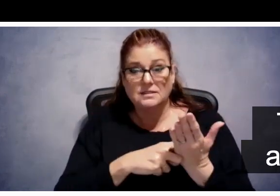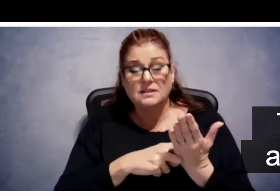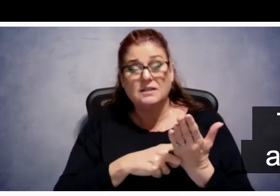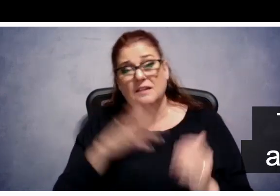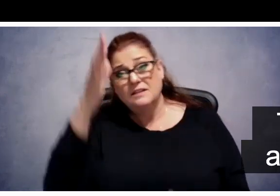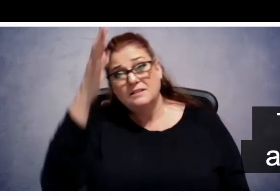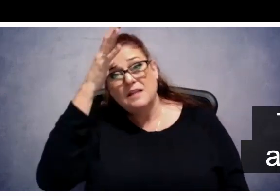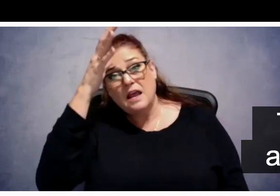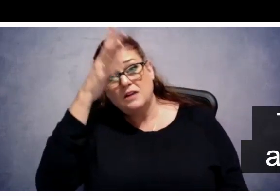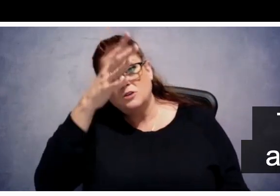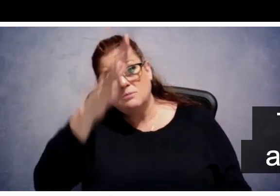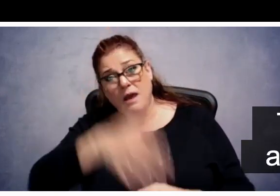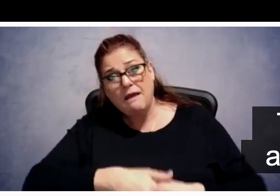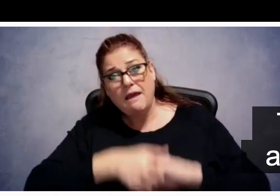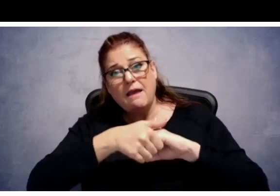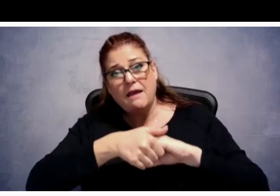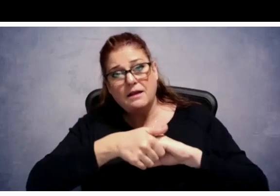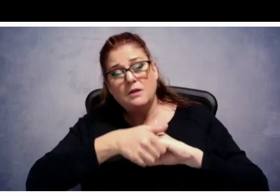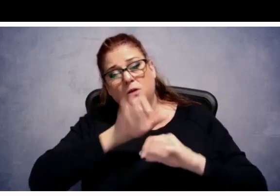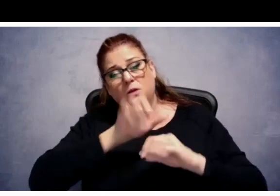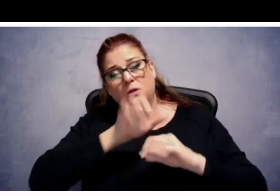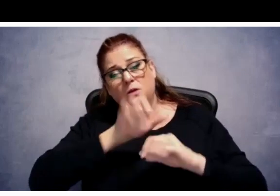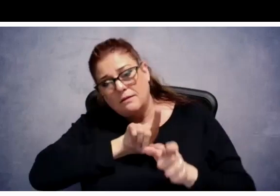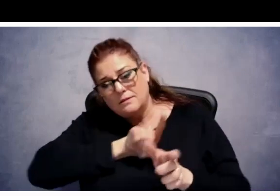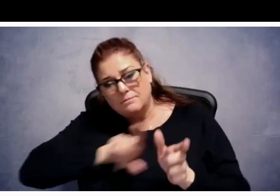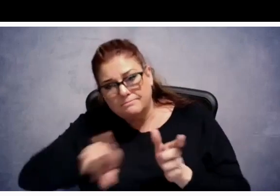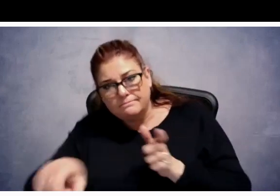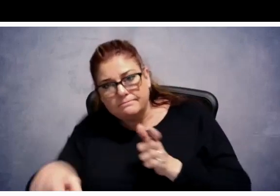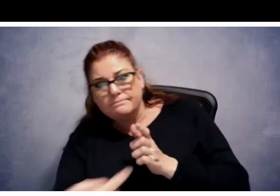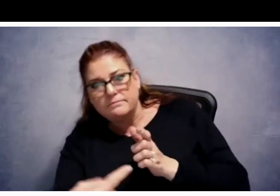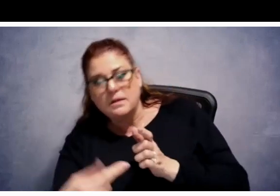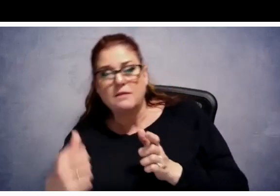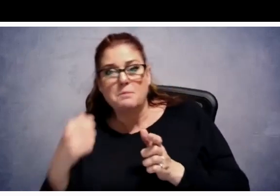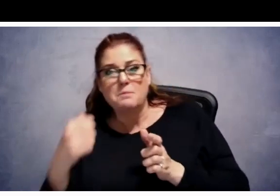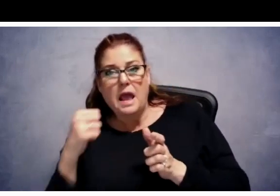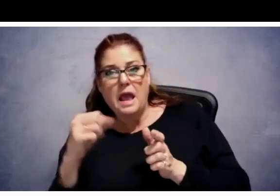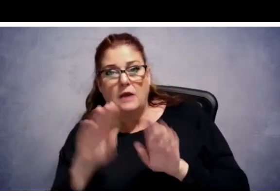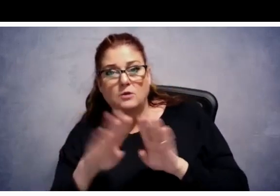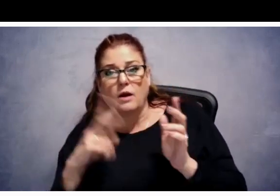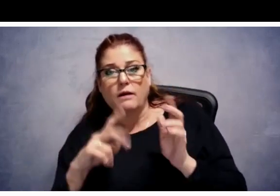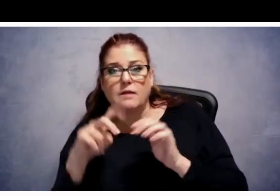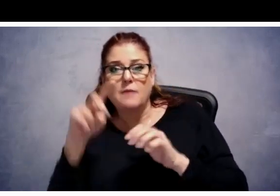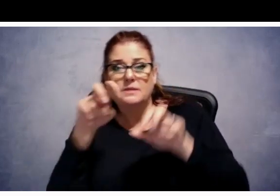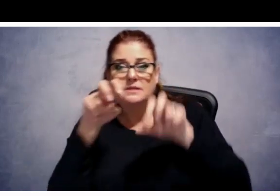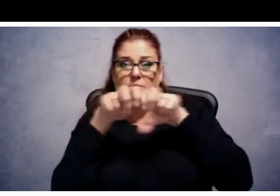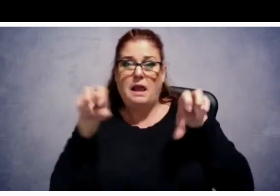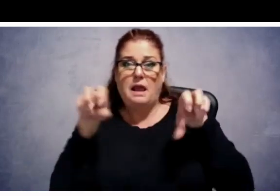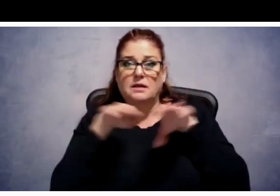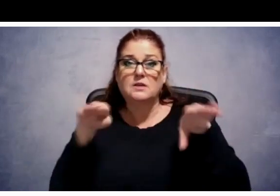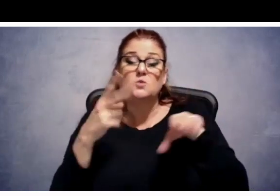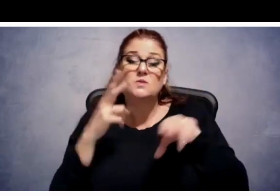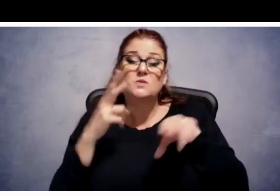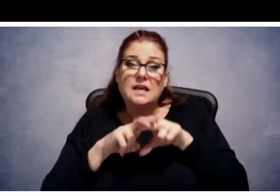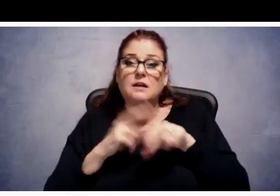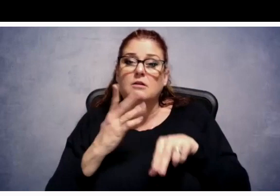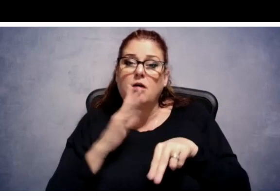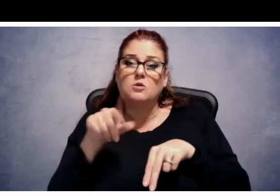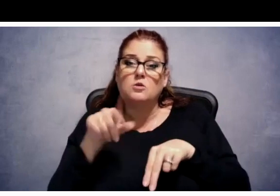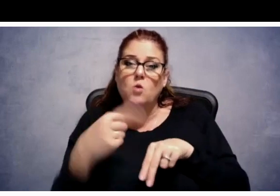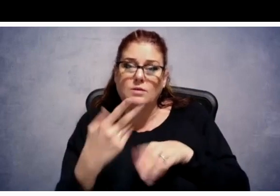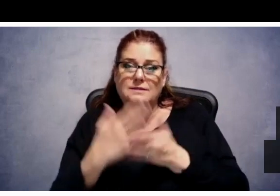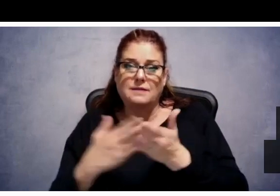my hand as we went in the back door and climbed the steps to the balcony to sit in the colored only